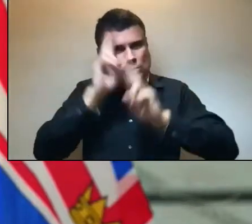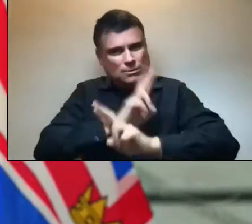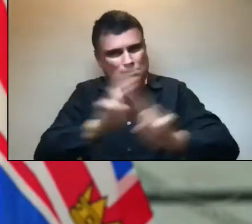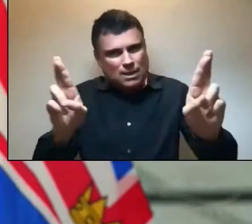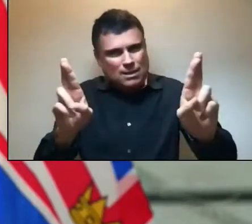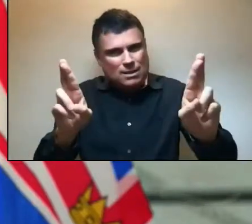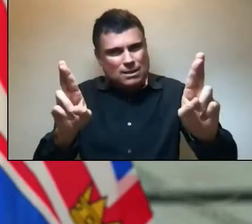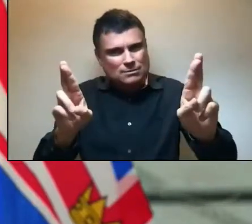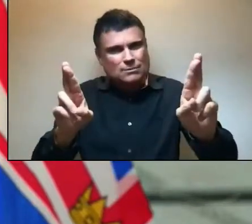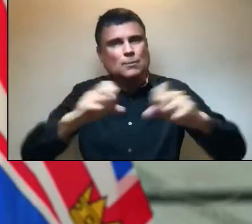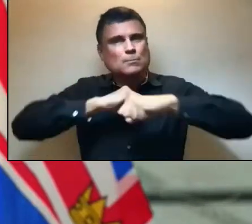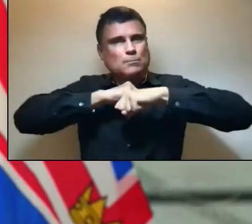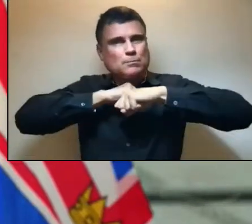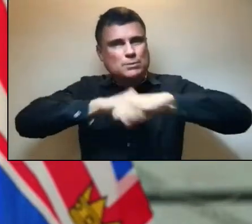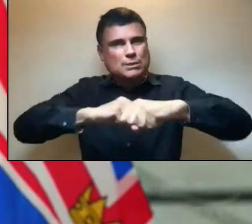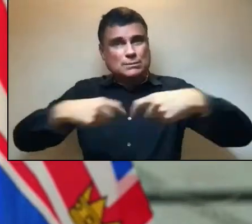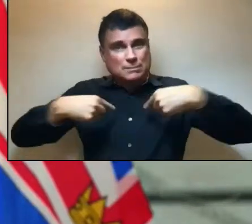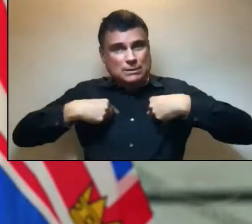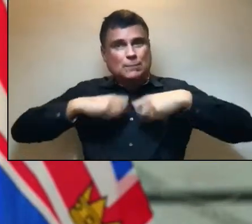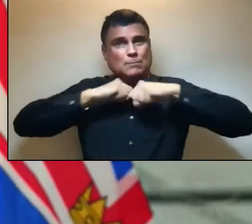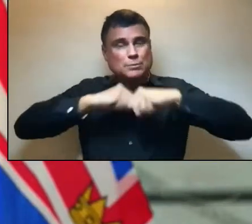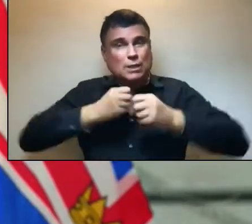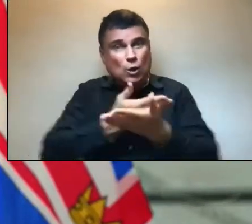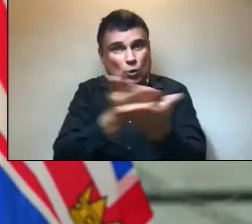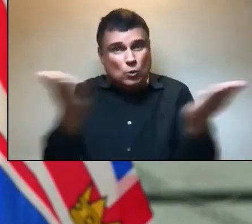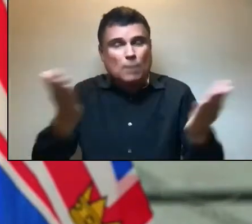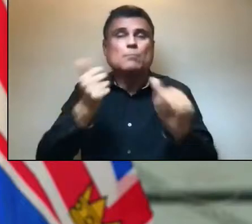protect others and protect ourselves.